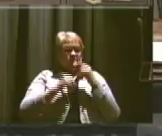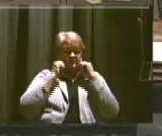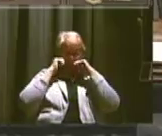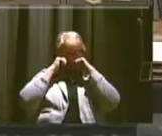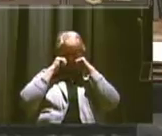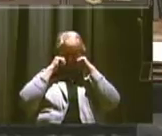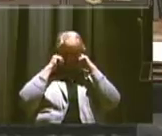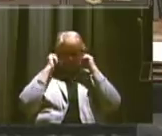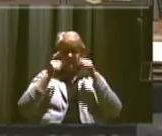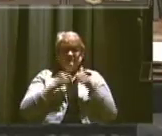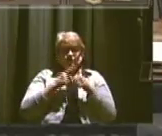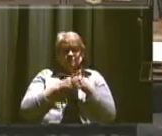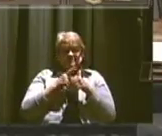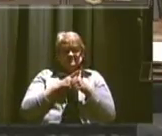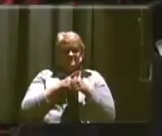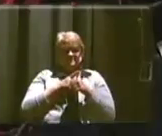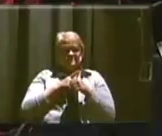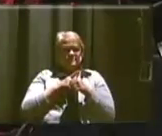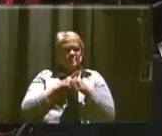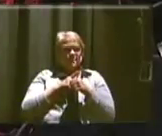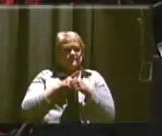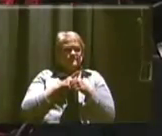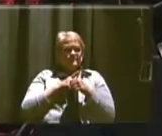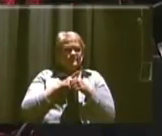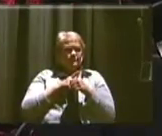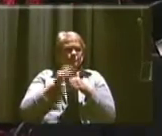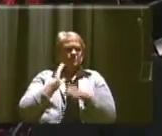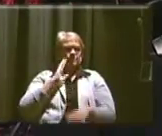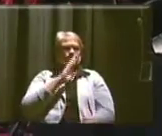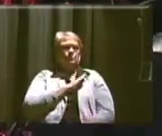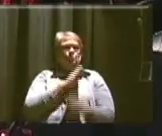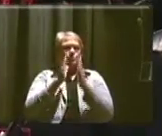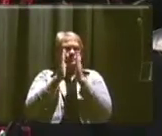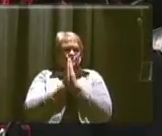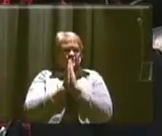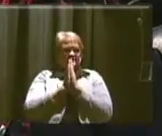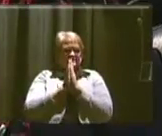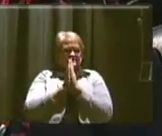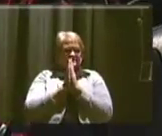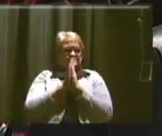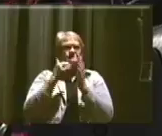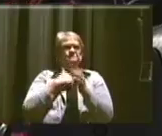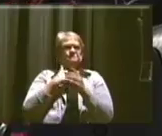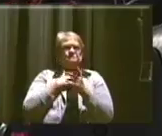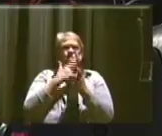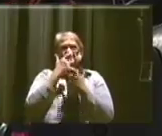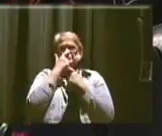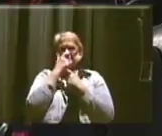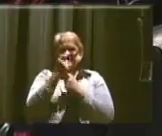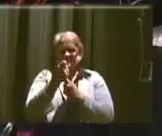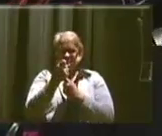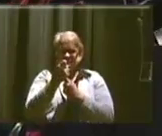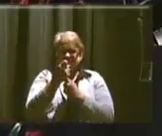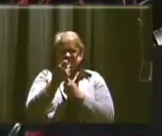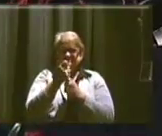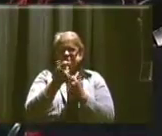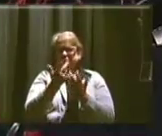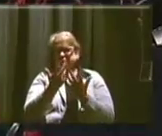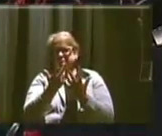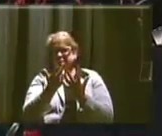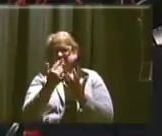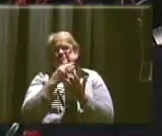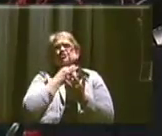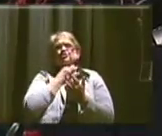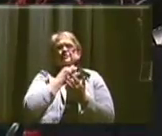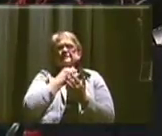First of all, as it pertains to board request, I would be interested or curious to know, as